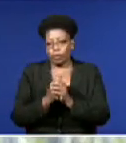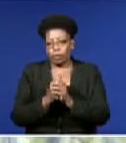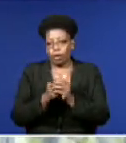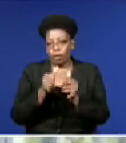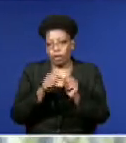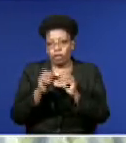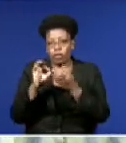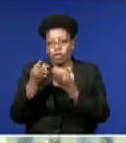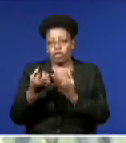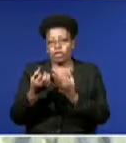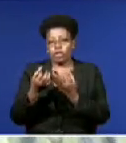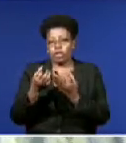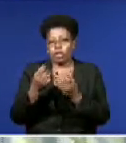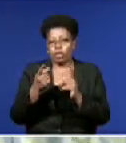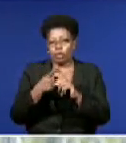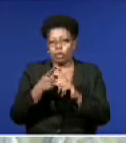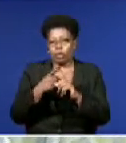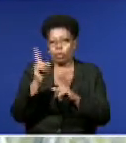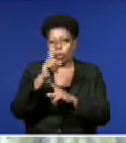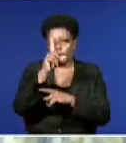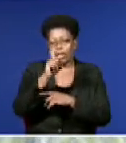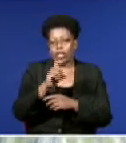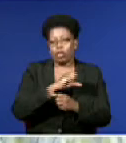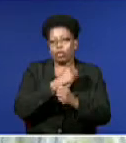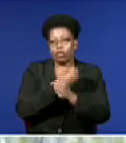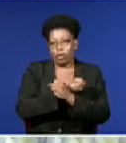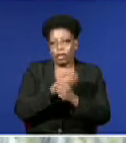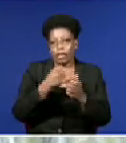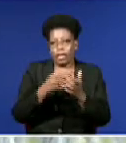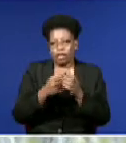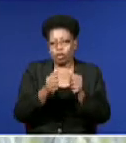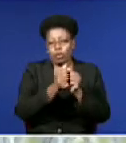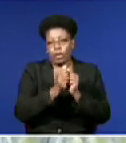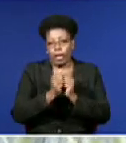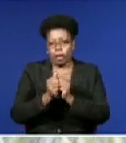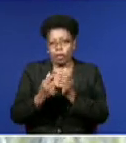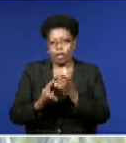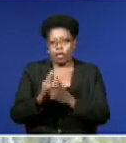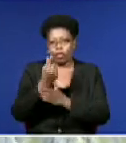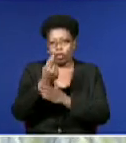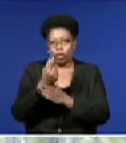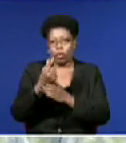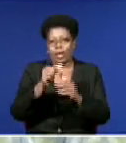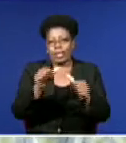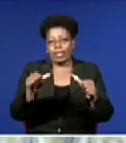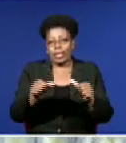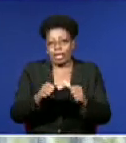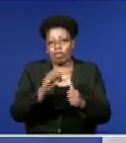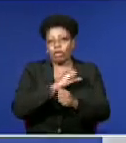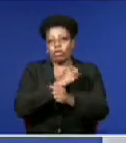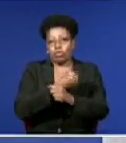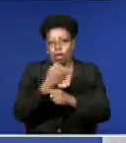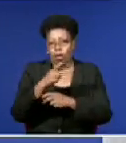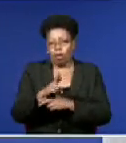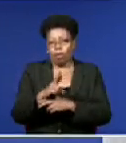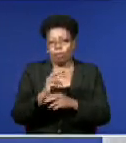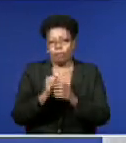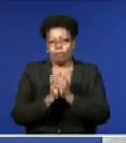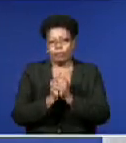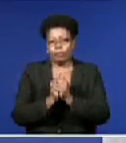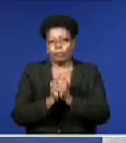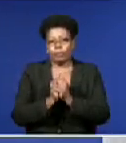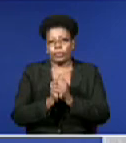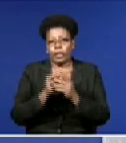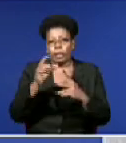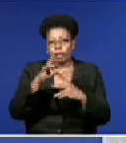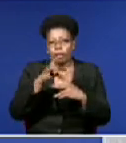federation to determine where we need to strengthen them so that together we can grow the area even stronger. Now, being